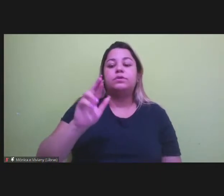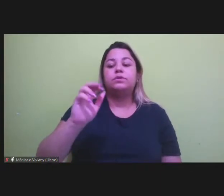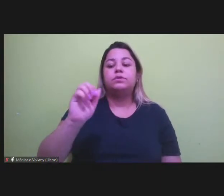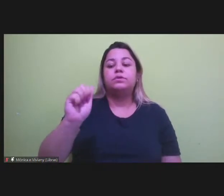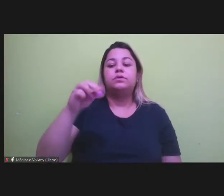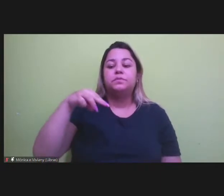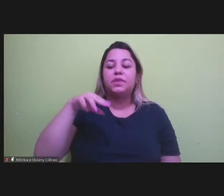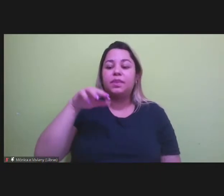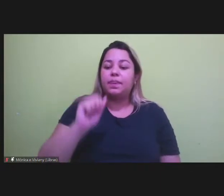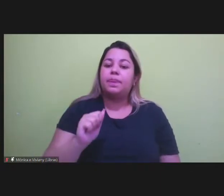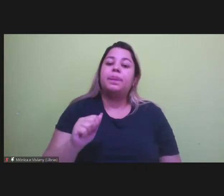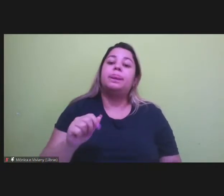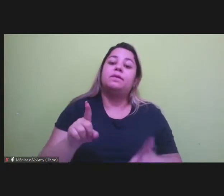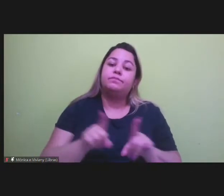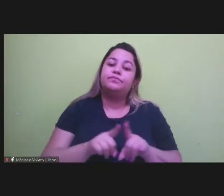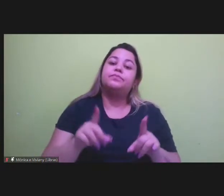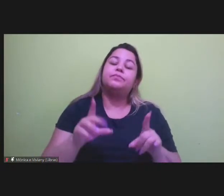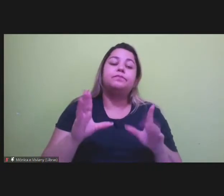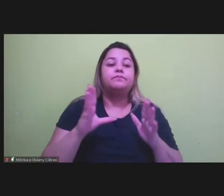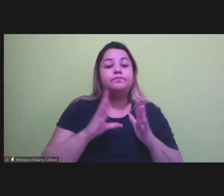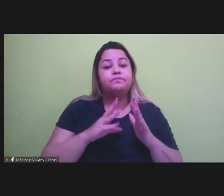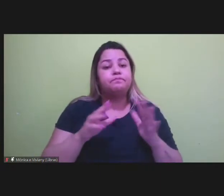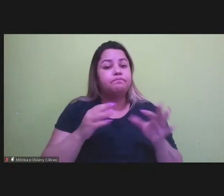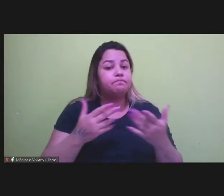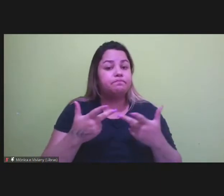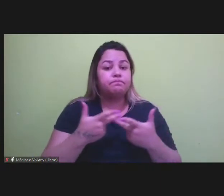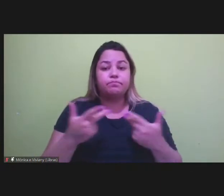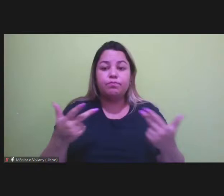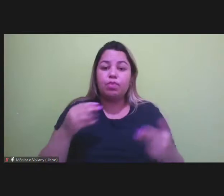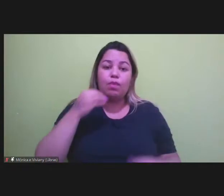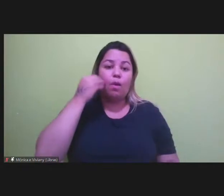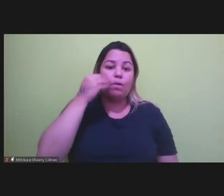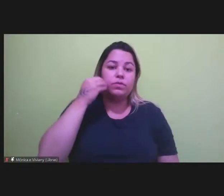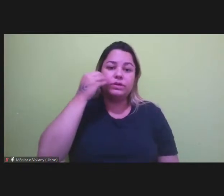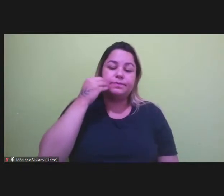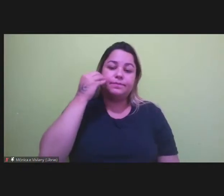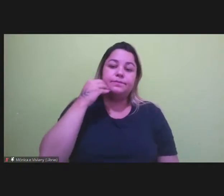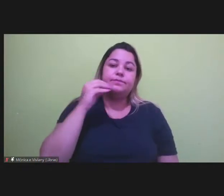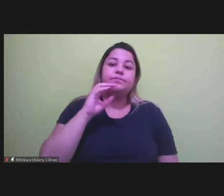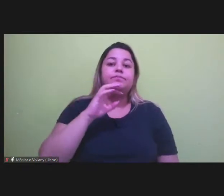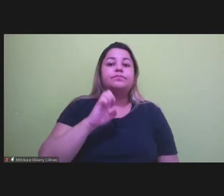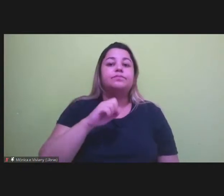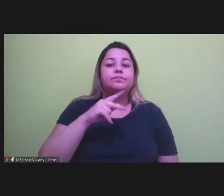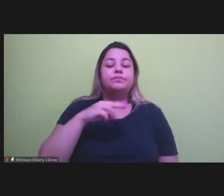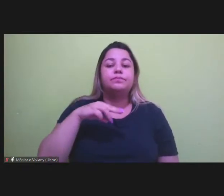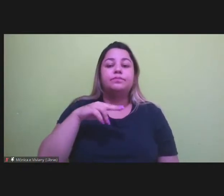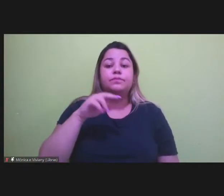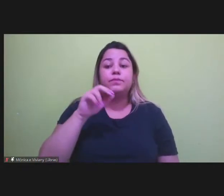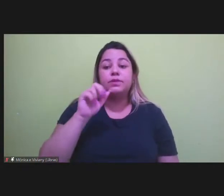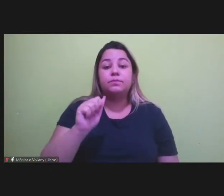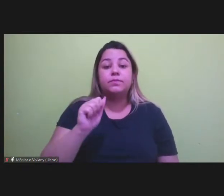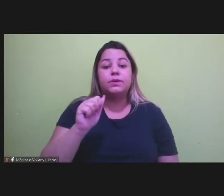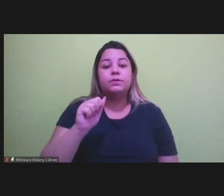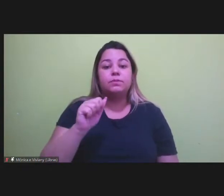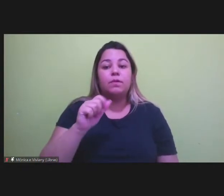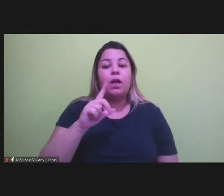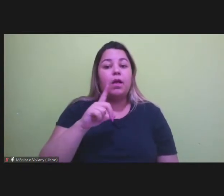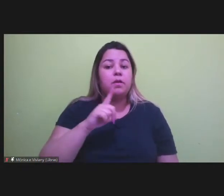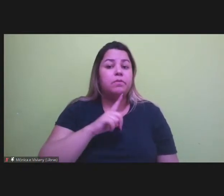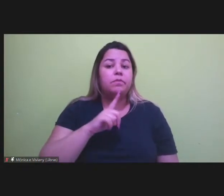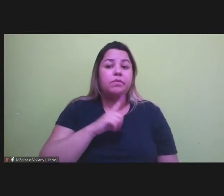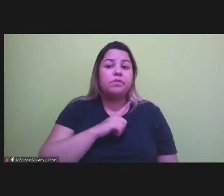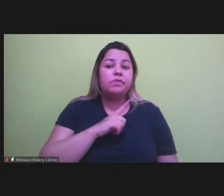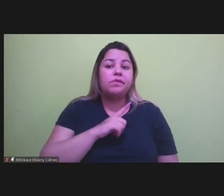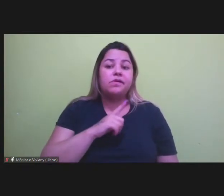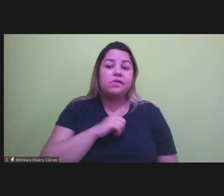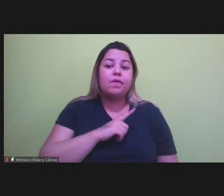that is similar in some aspects with the experience that Spain brings, that